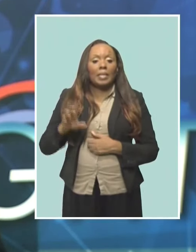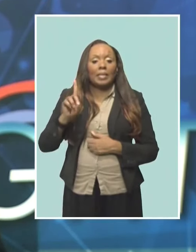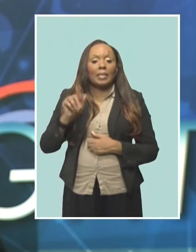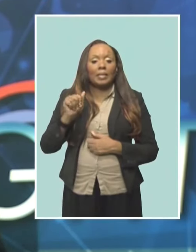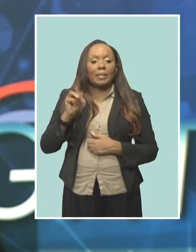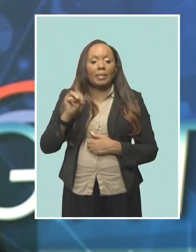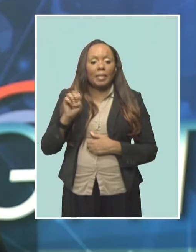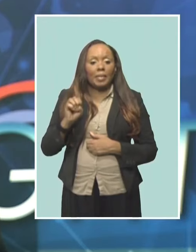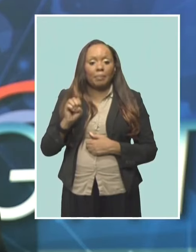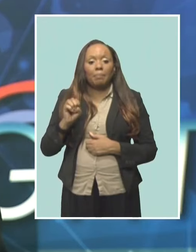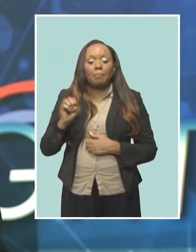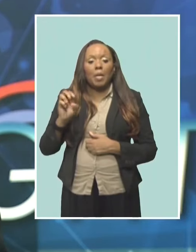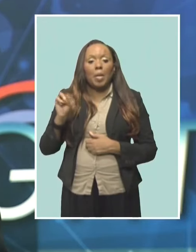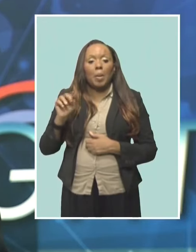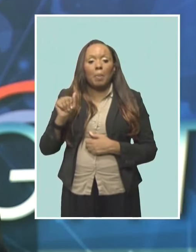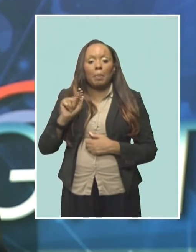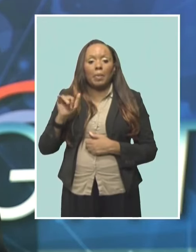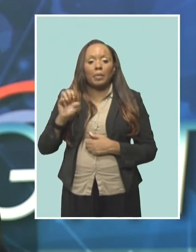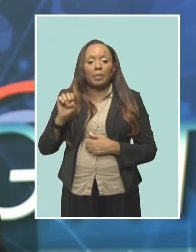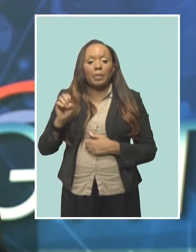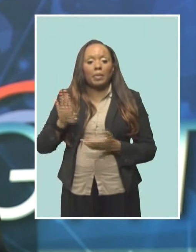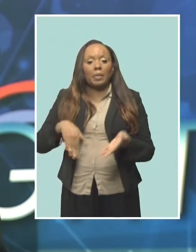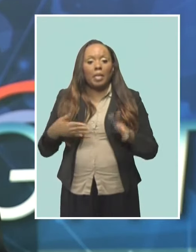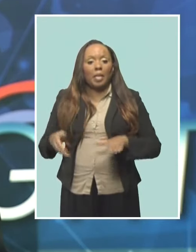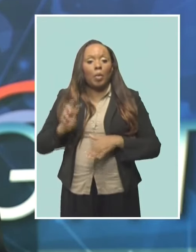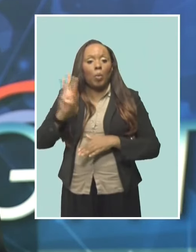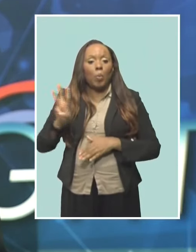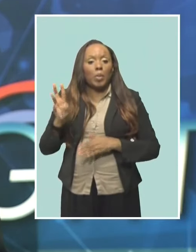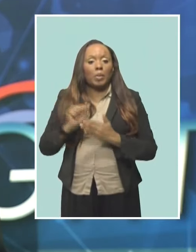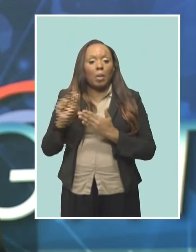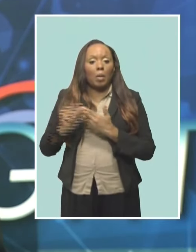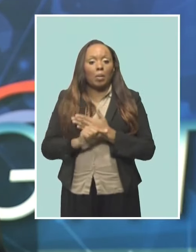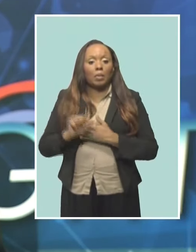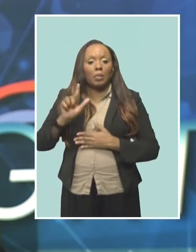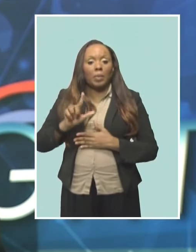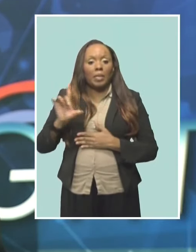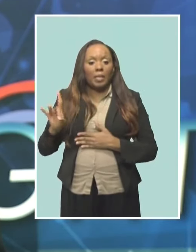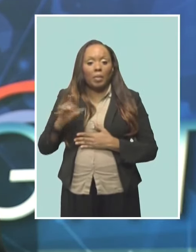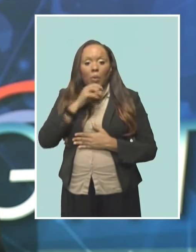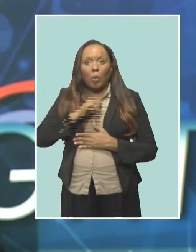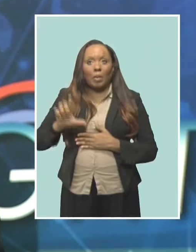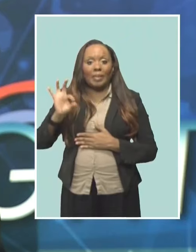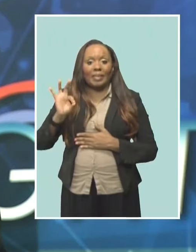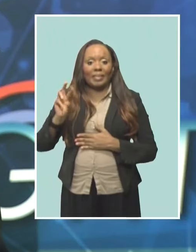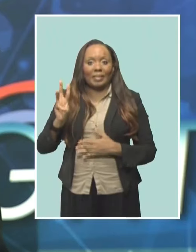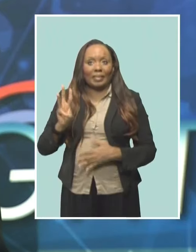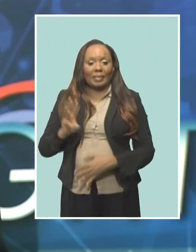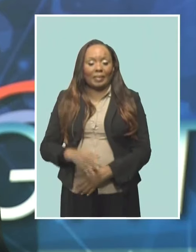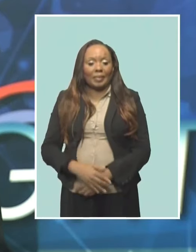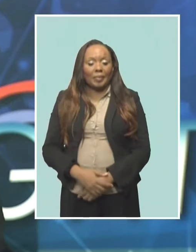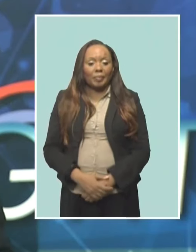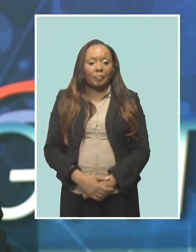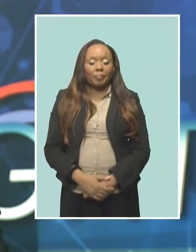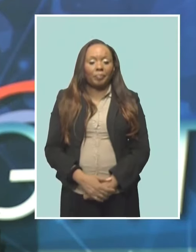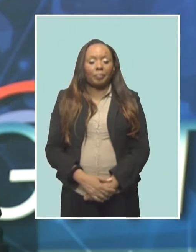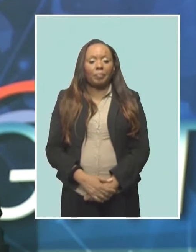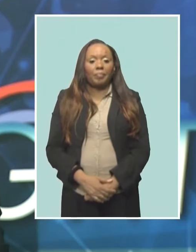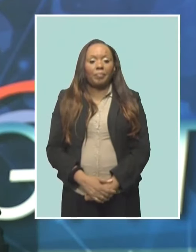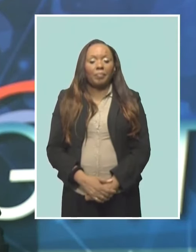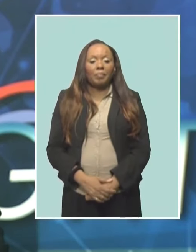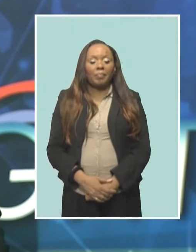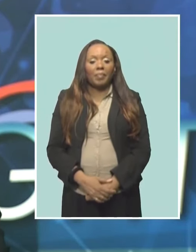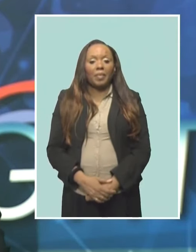Maisie passed away on Wednesday, the 20th of August, at the age of 96. The Congress of Trade Unions and